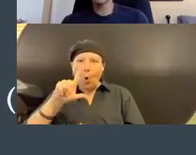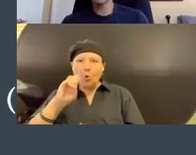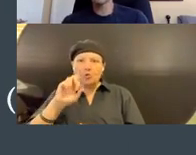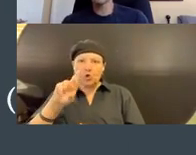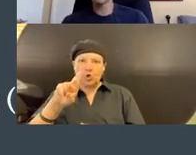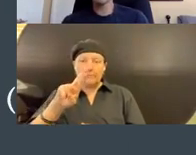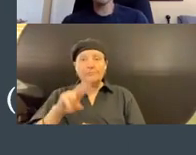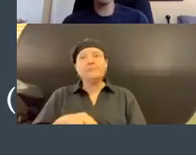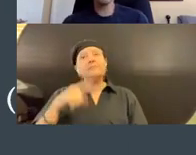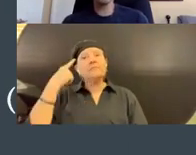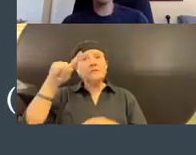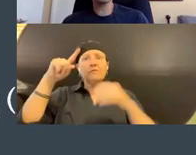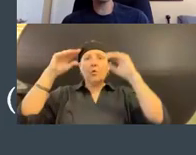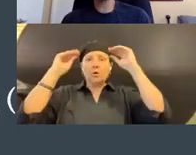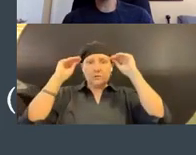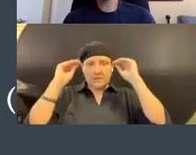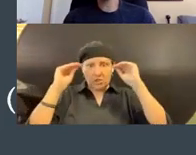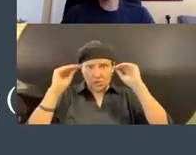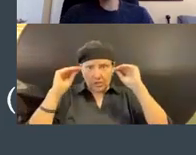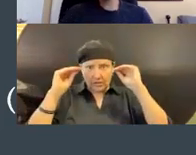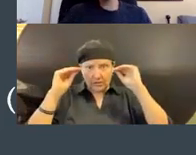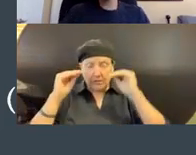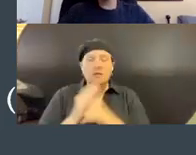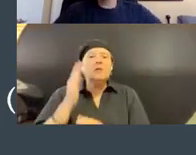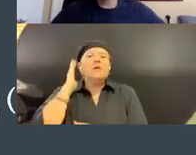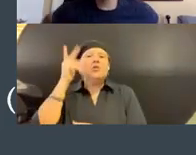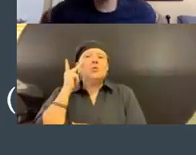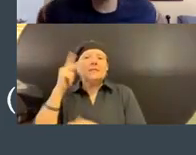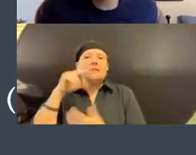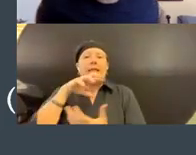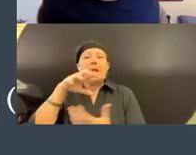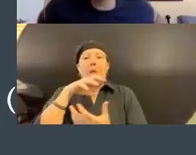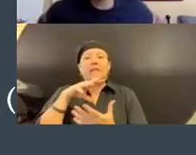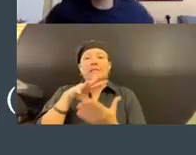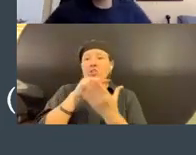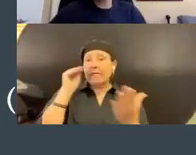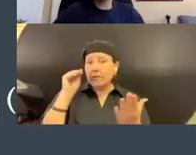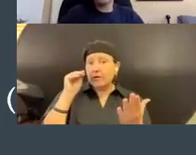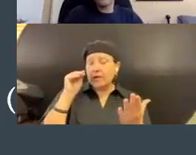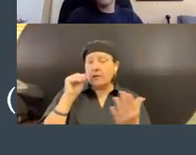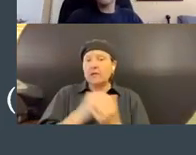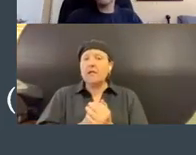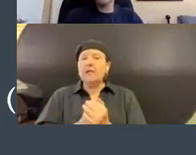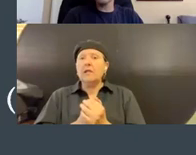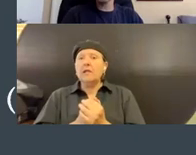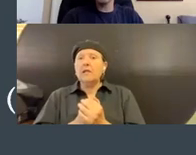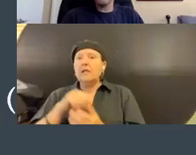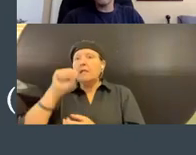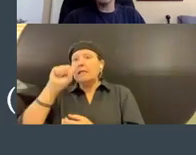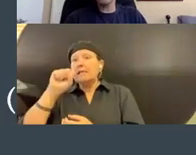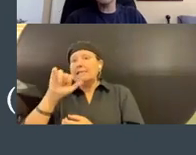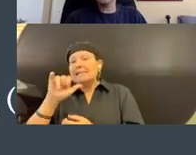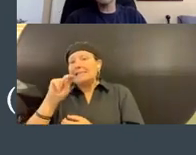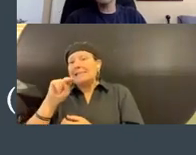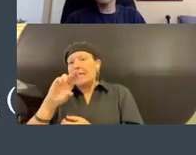Instructionally, what you're gonna see is a combination of learning for the students. There's synchronous and asynchronous work. And